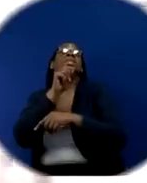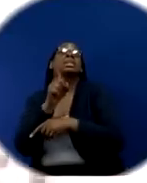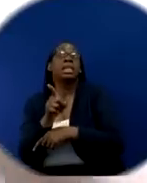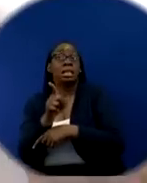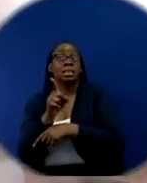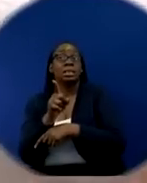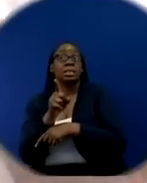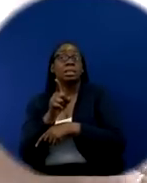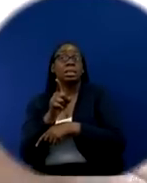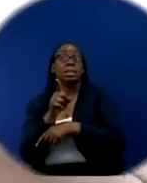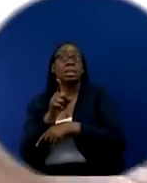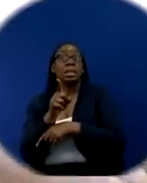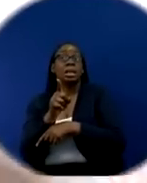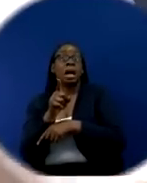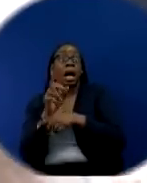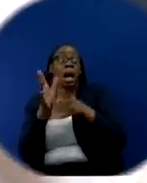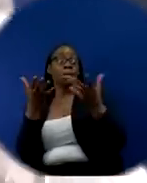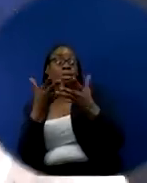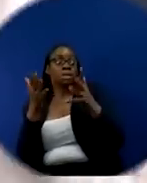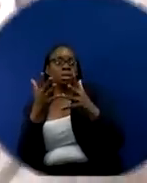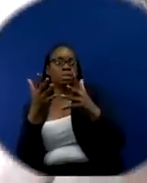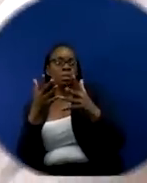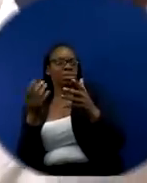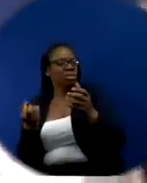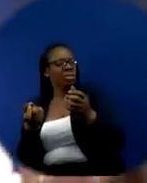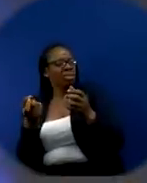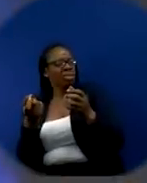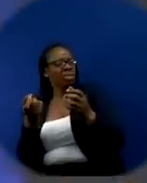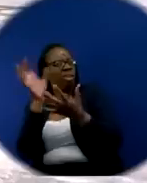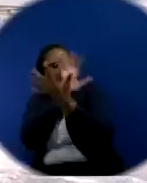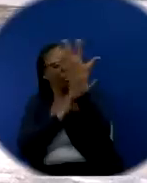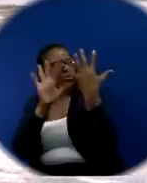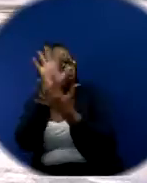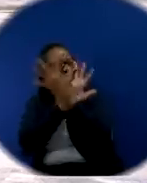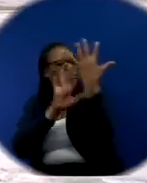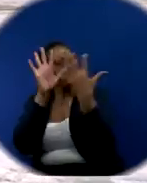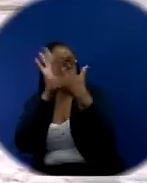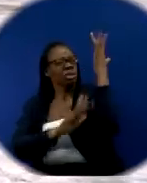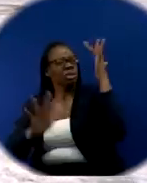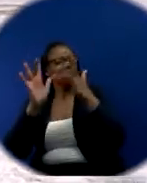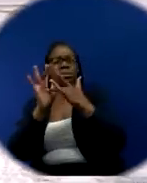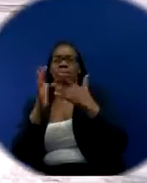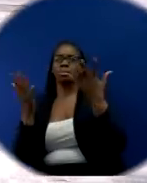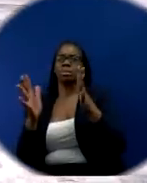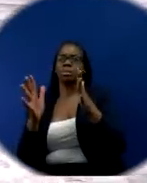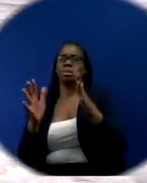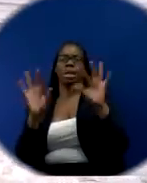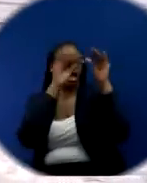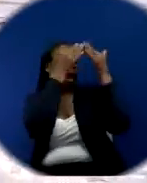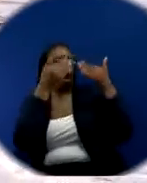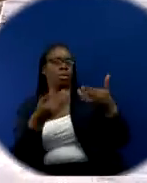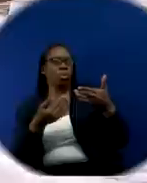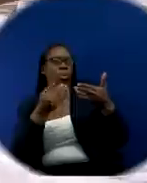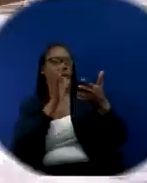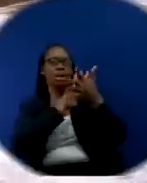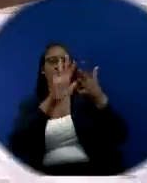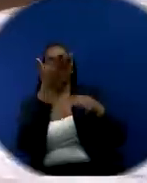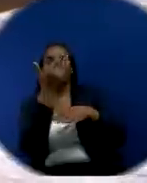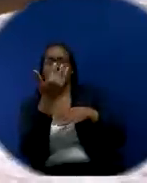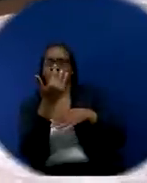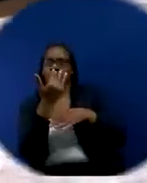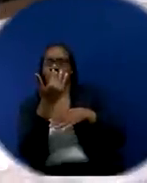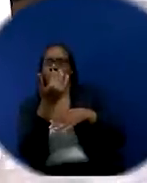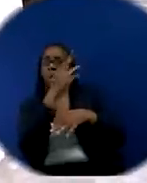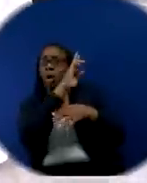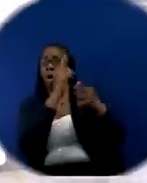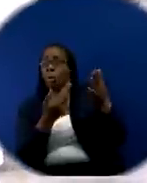is supposed to trap or at least trick Jesus. He makes that statement. I read it to you in verse 15. Let me reread it, because